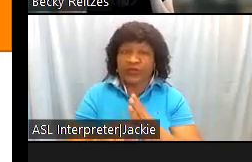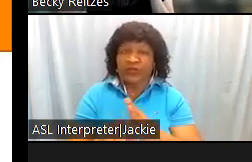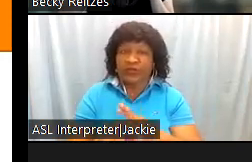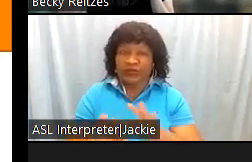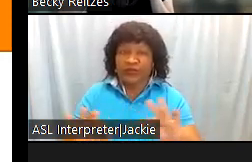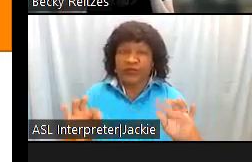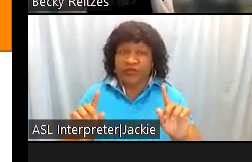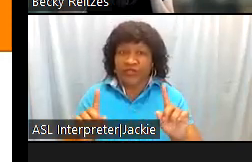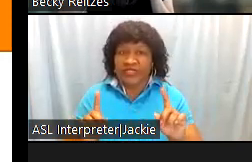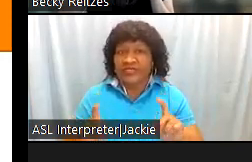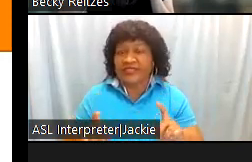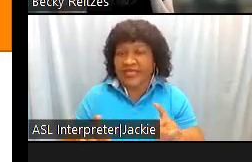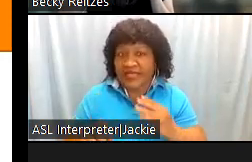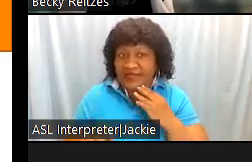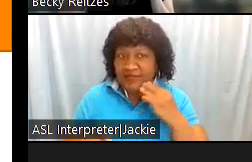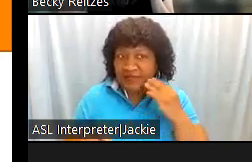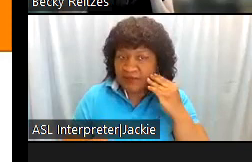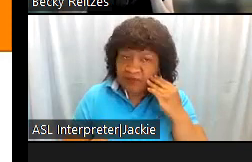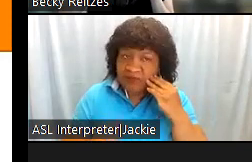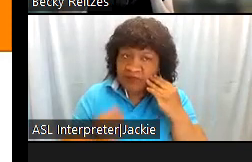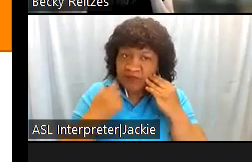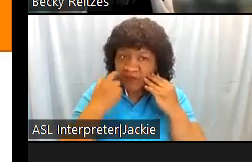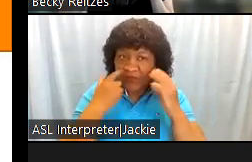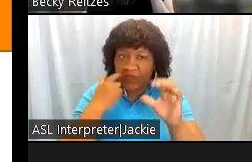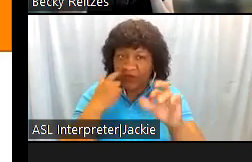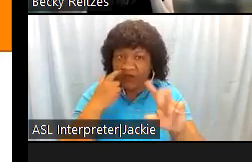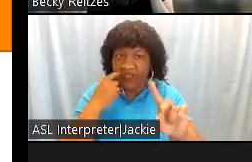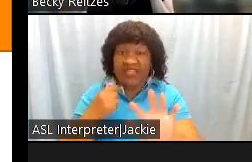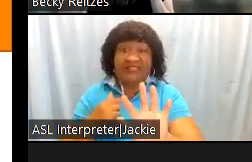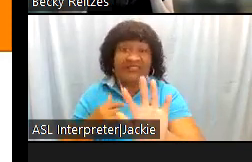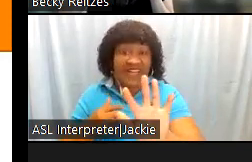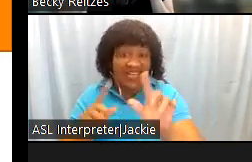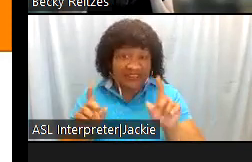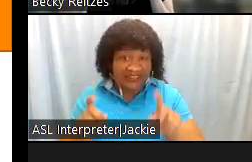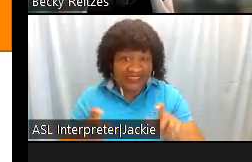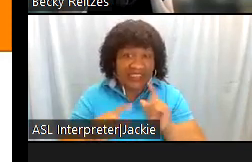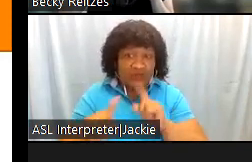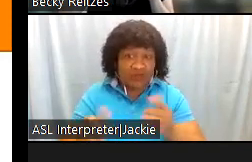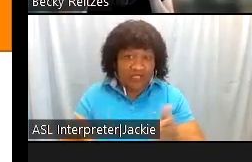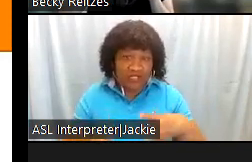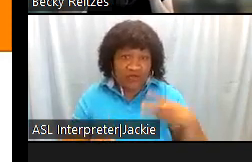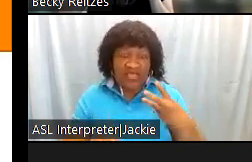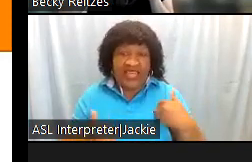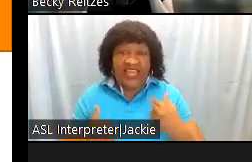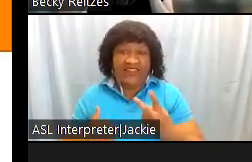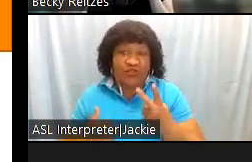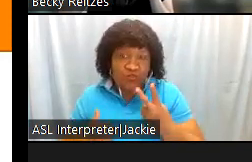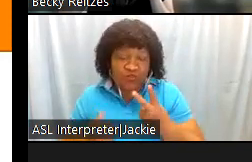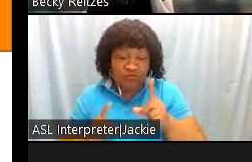still order 5 test kits which have 2 tests in